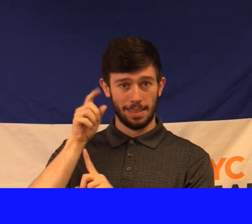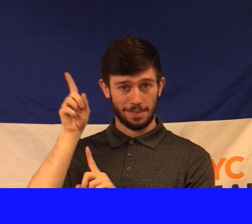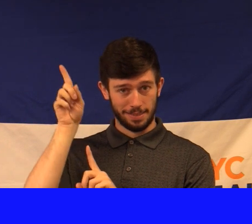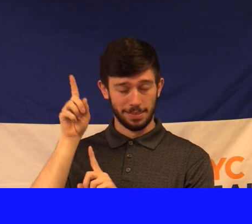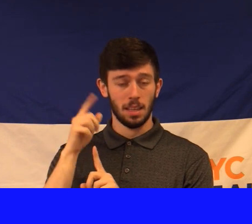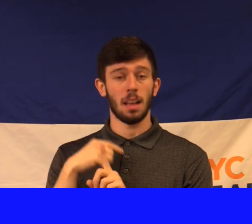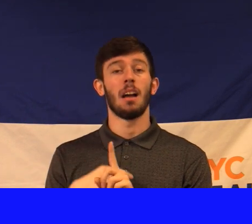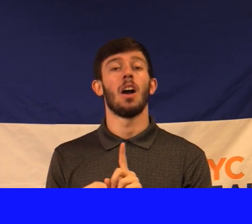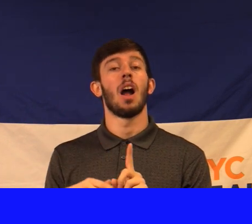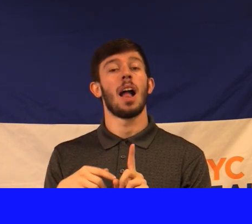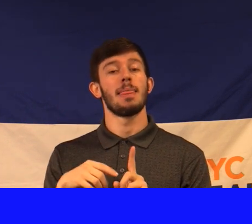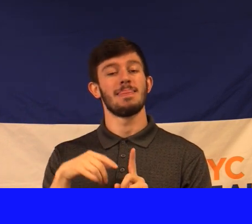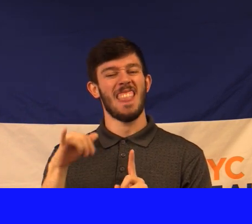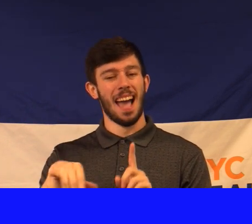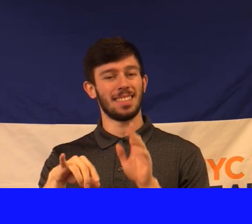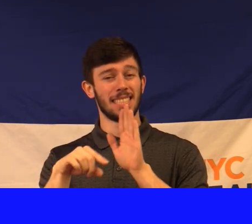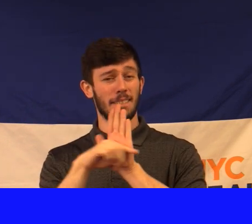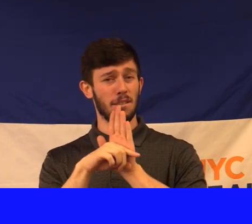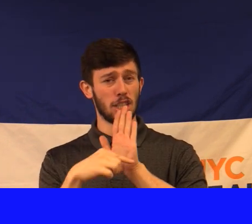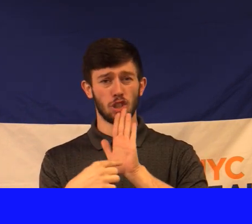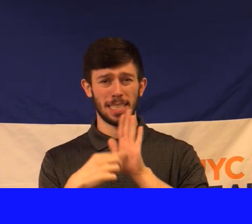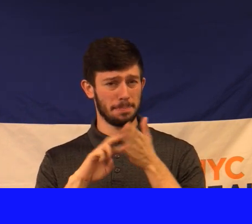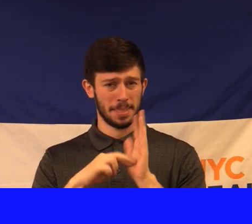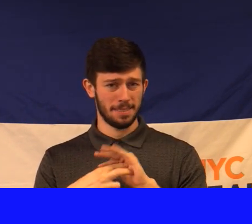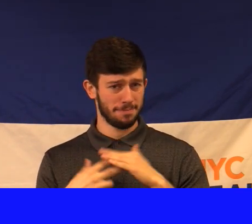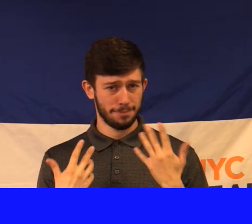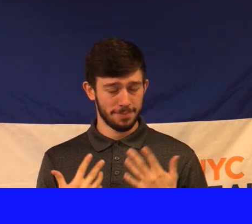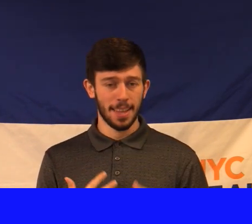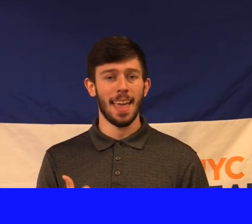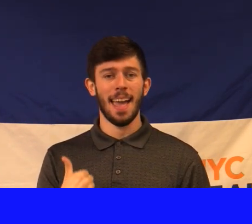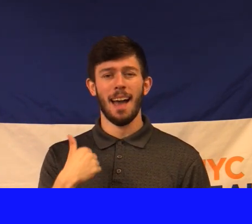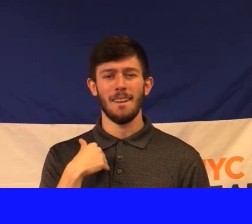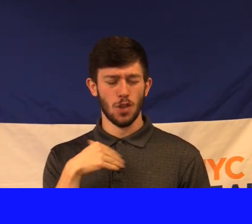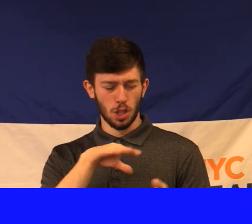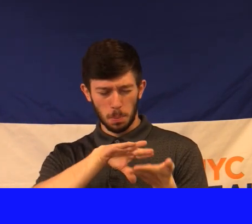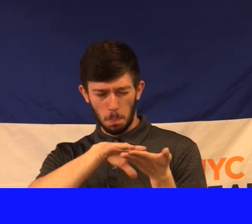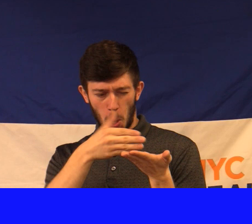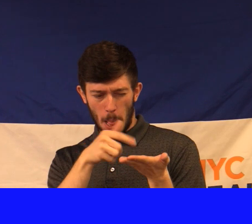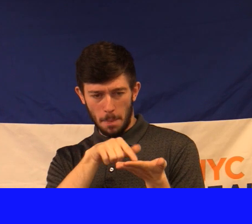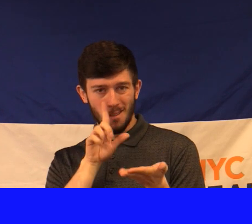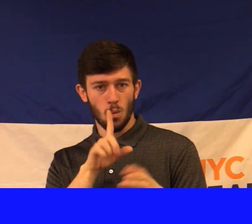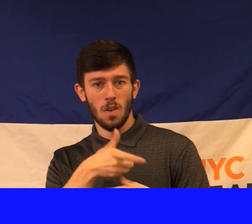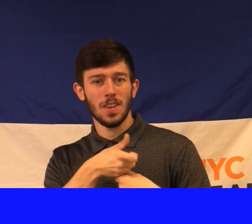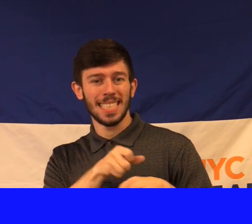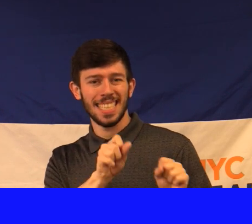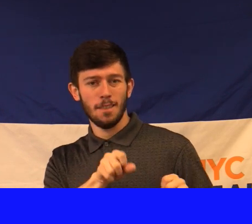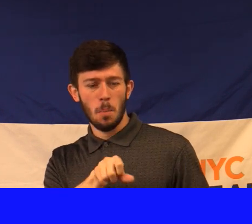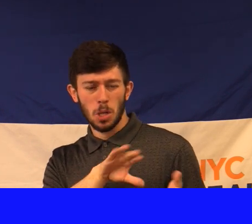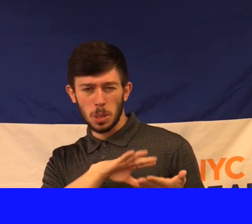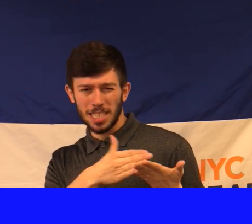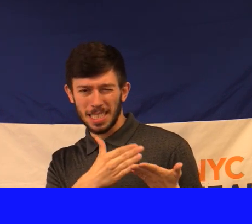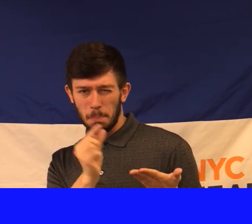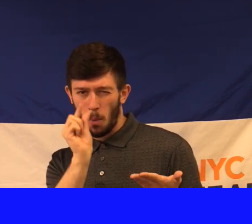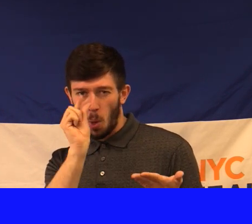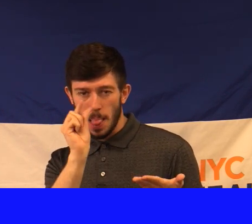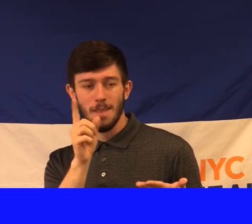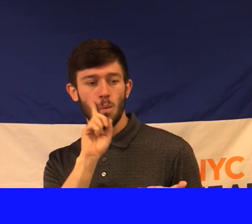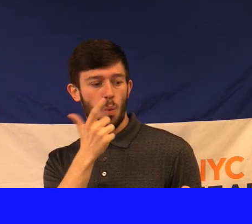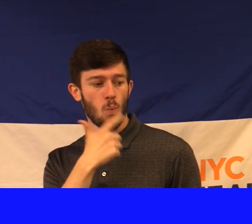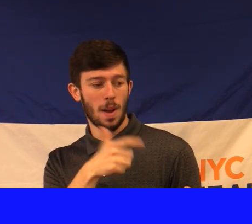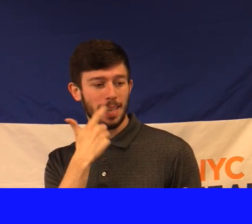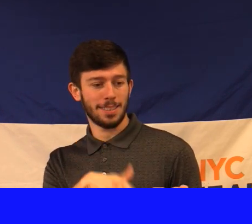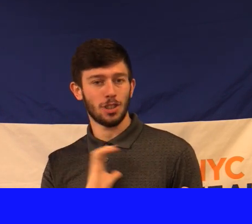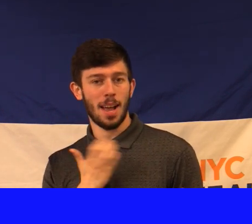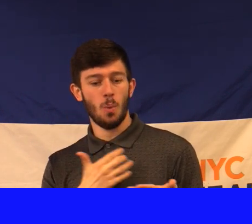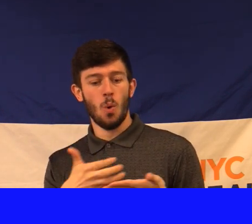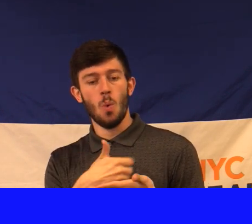the deficiency is a small amount on the receivable side in the recognition of revenues.